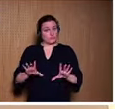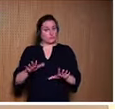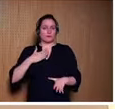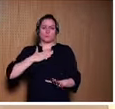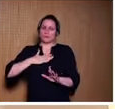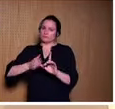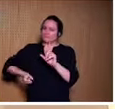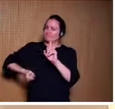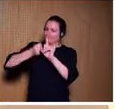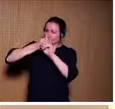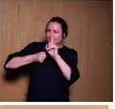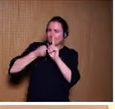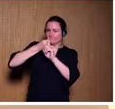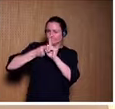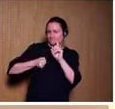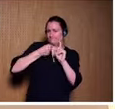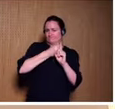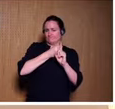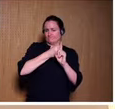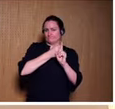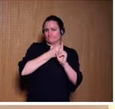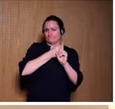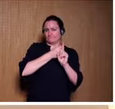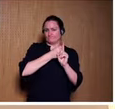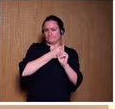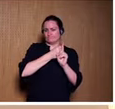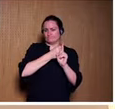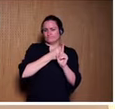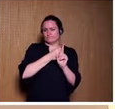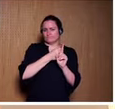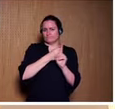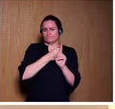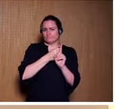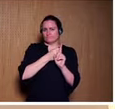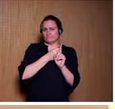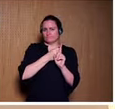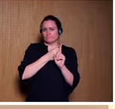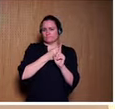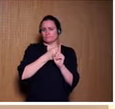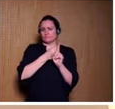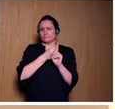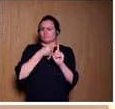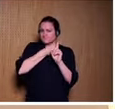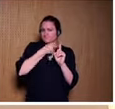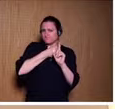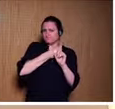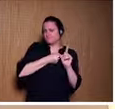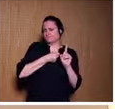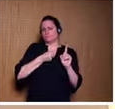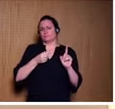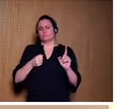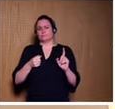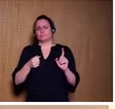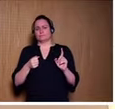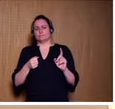broader implications are addressed and that we're not, and states and others are not using these to